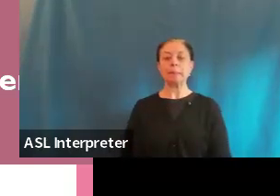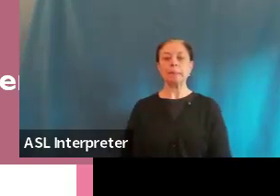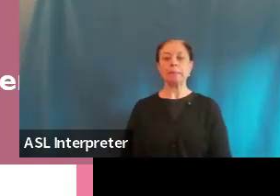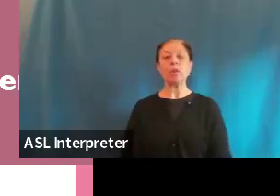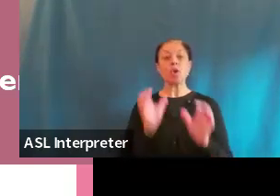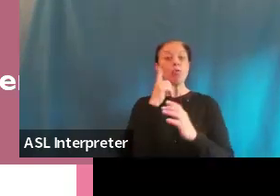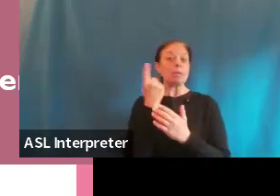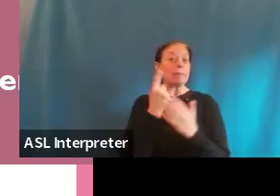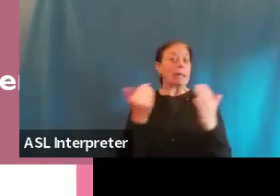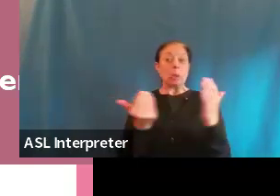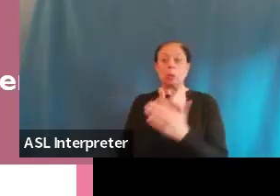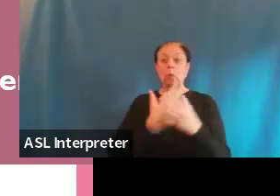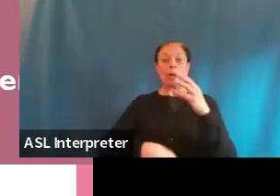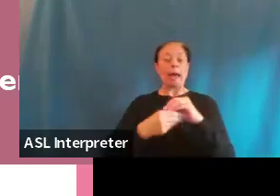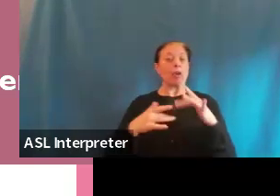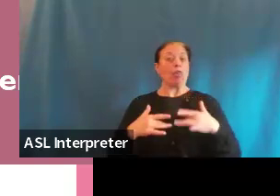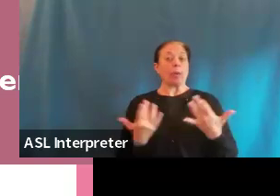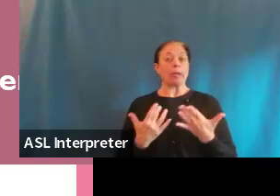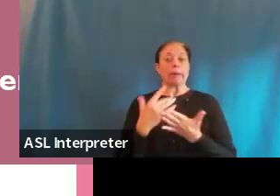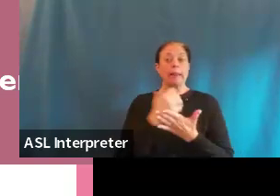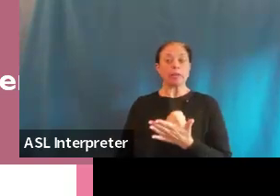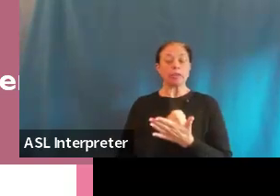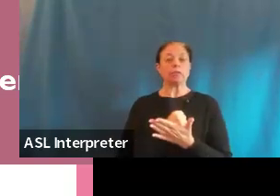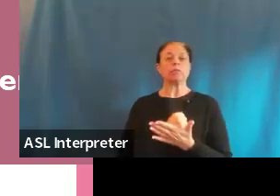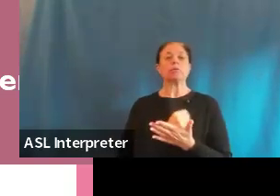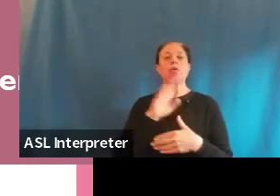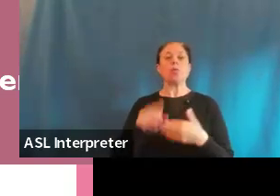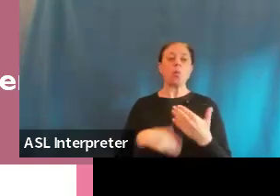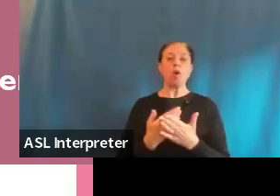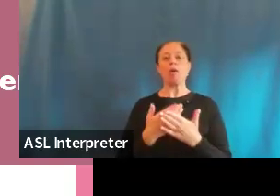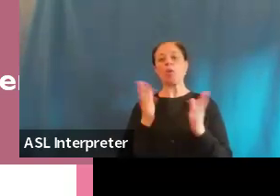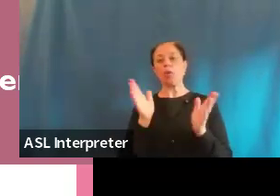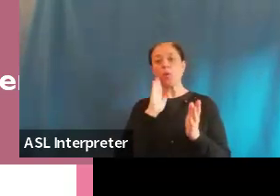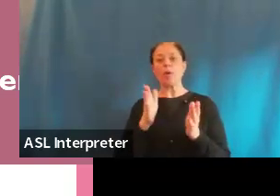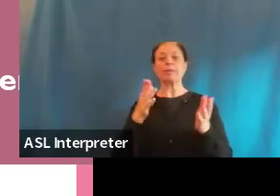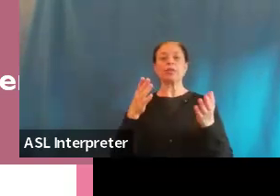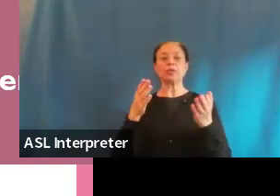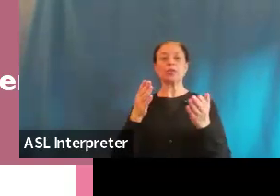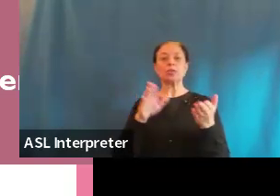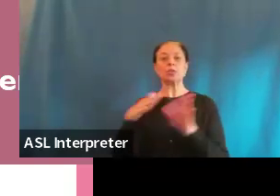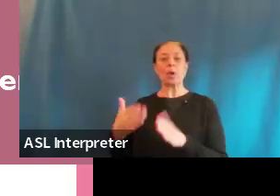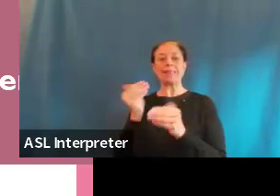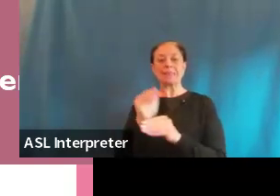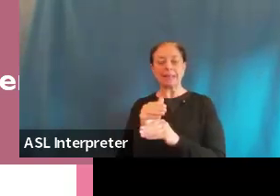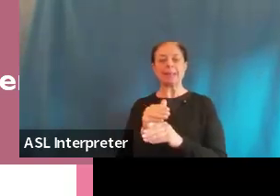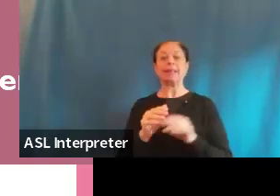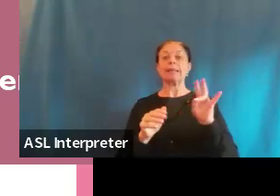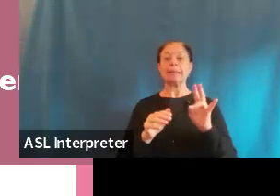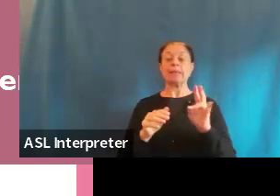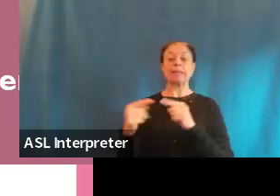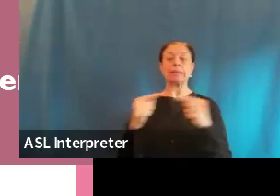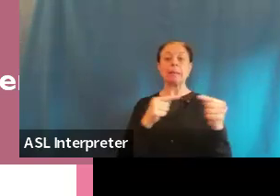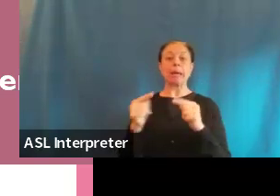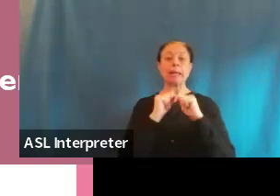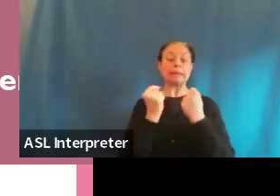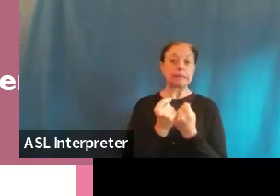Looking for something new to add to your thriller collection? We're All Going to Die Tonight traps 7 debate team members and their teachers